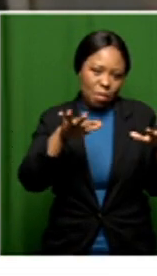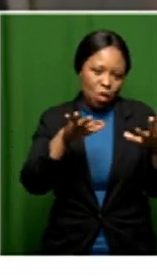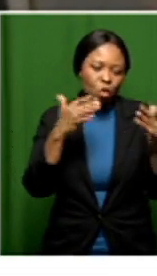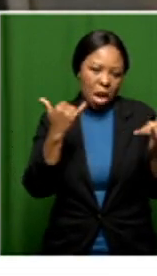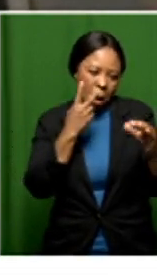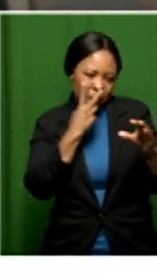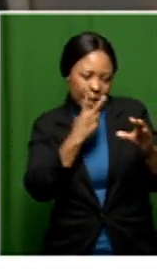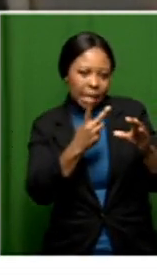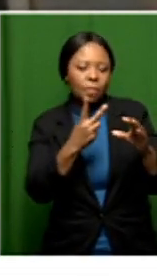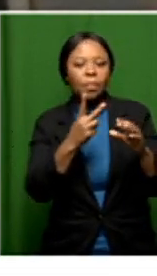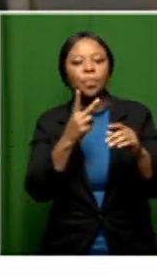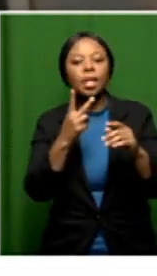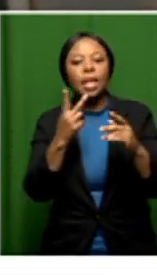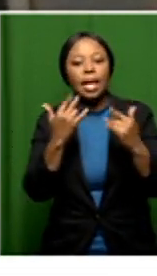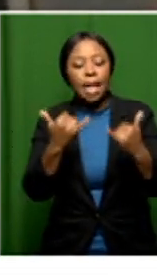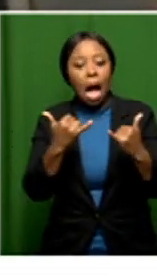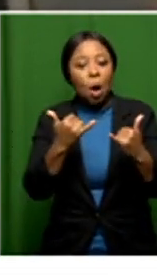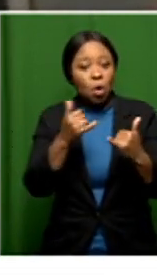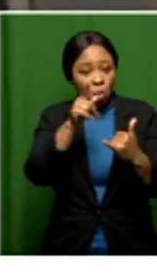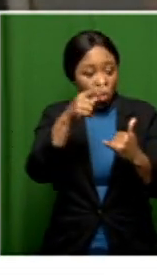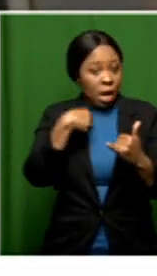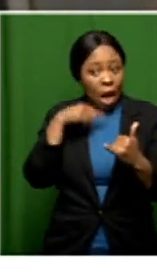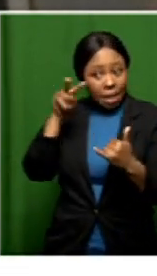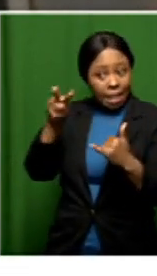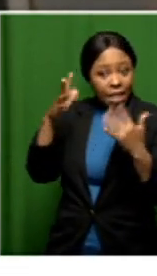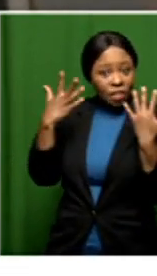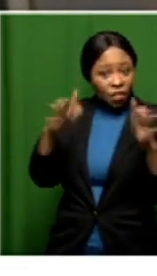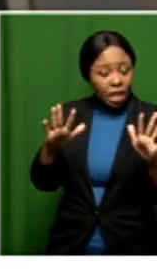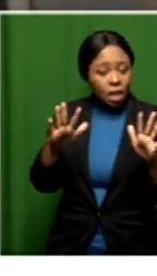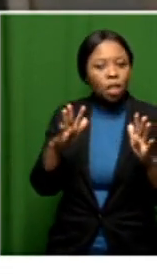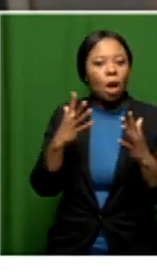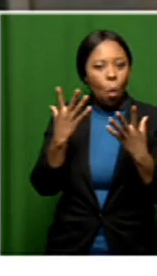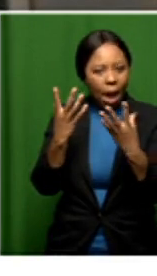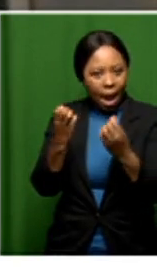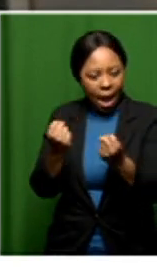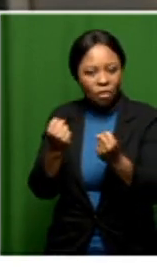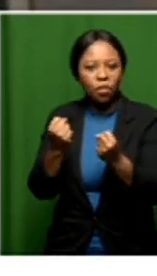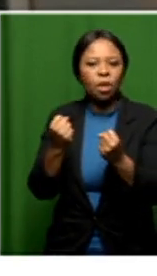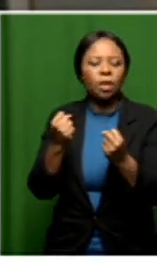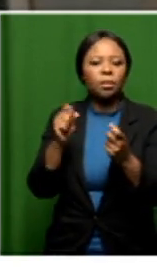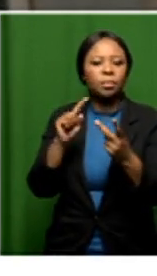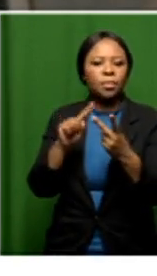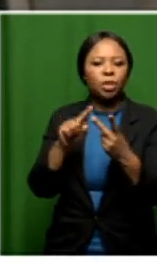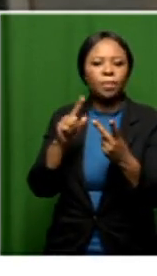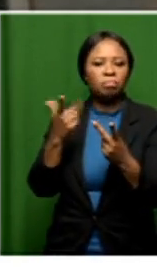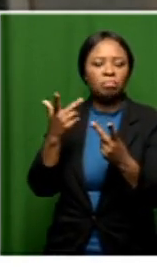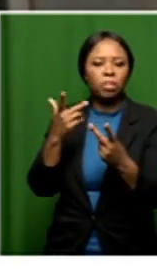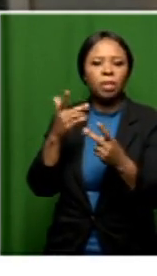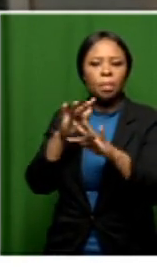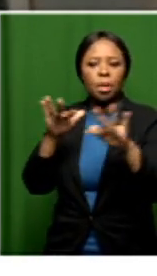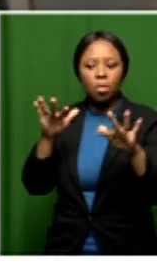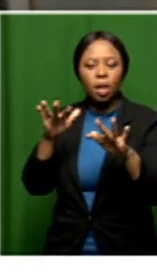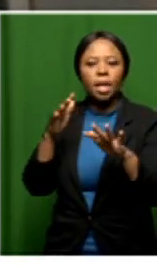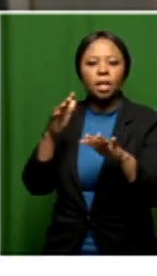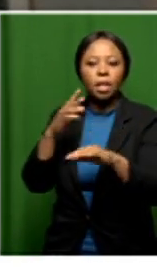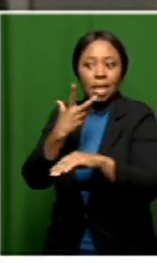has been a challenge, though, as you and I have seen, is that we do have early adopters that take up the vaccine as